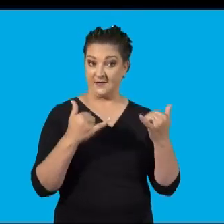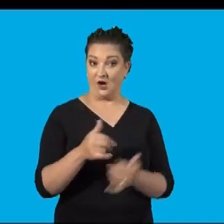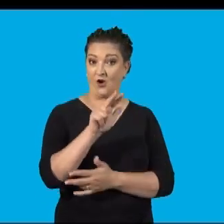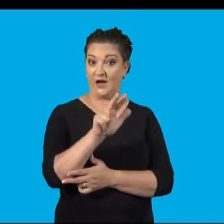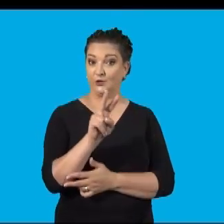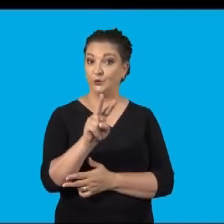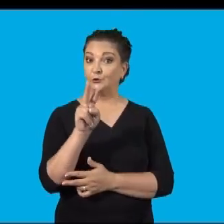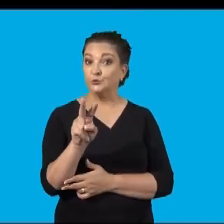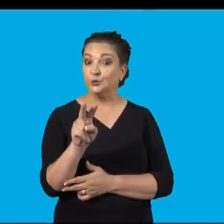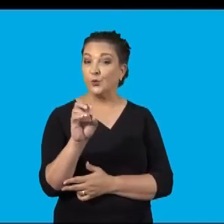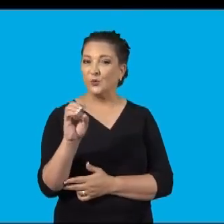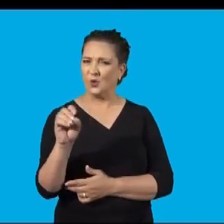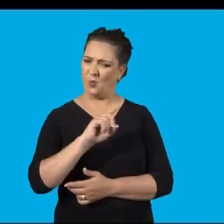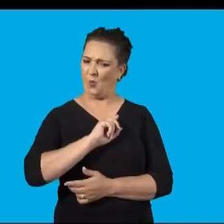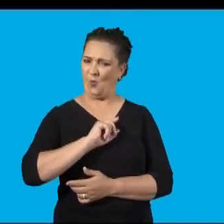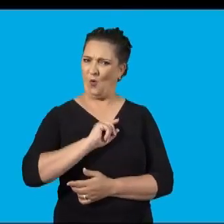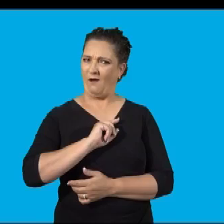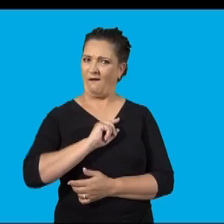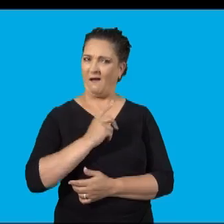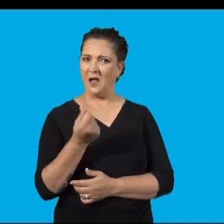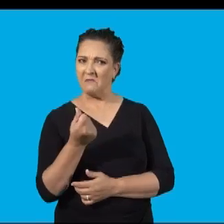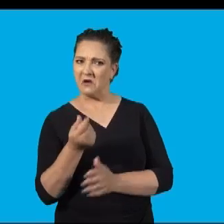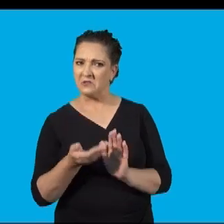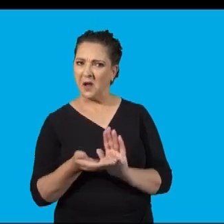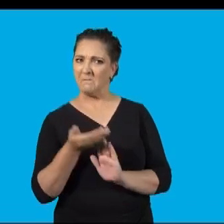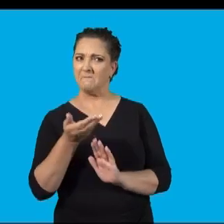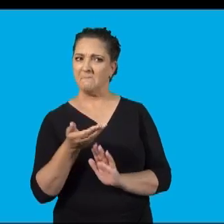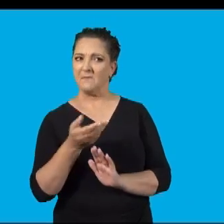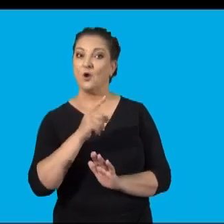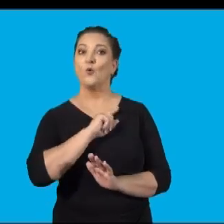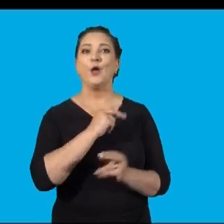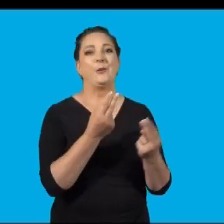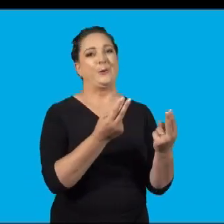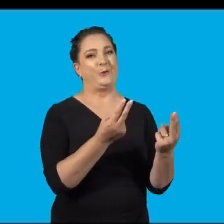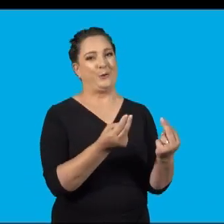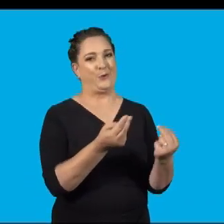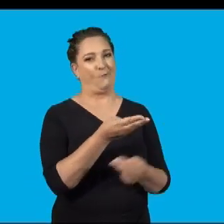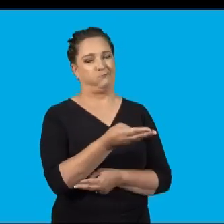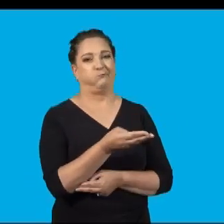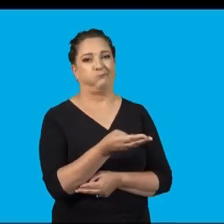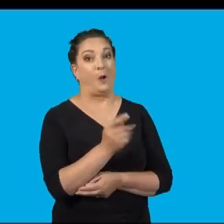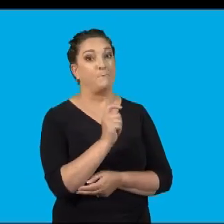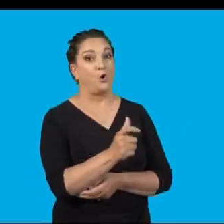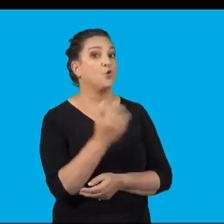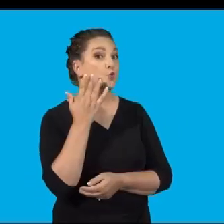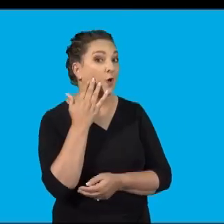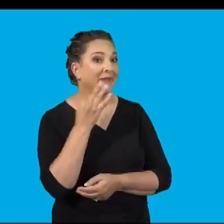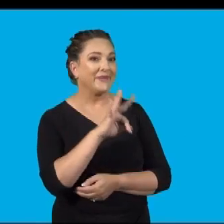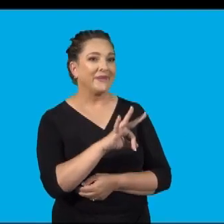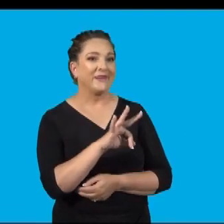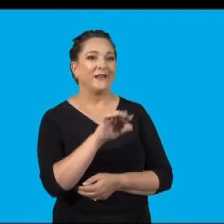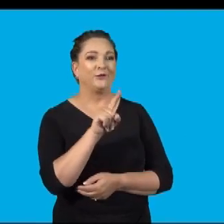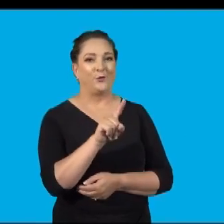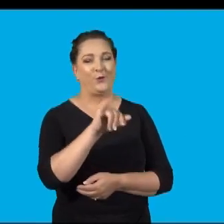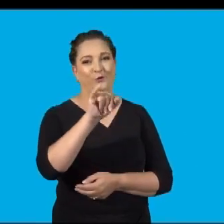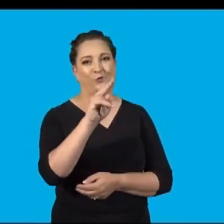now 882. What could have led to that? We have a new piece of equipment. New equipment was bought on